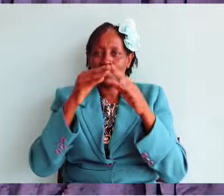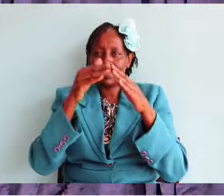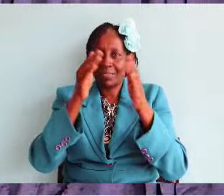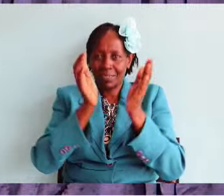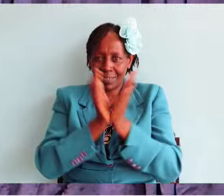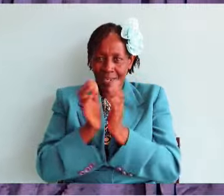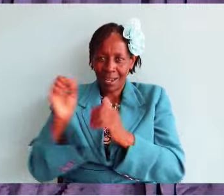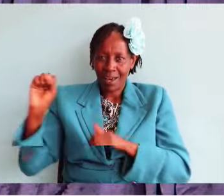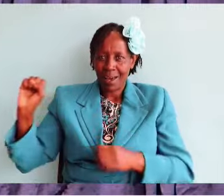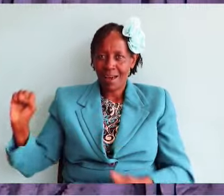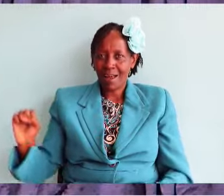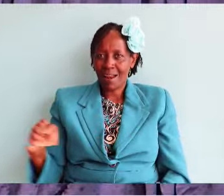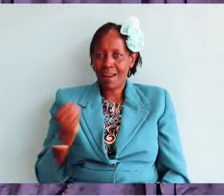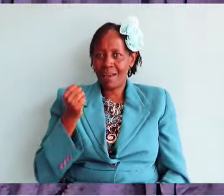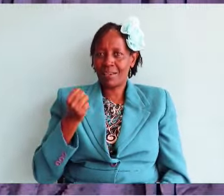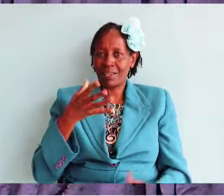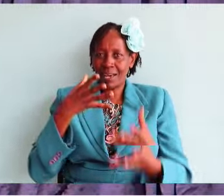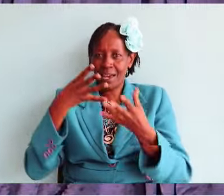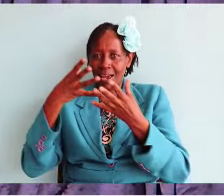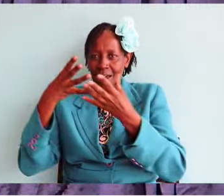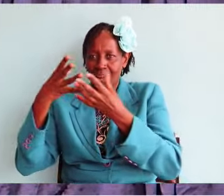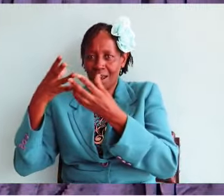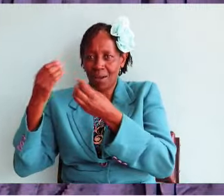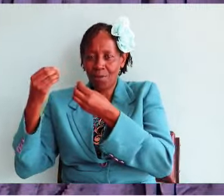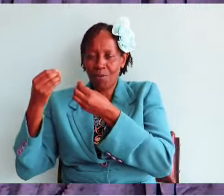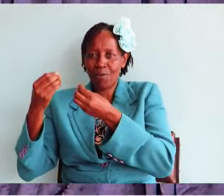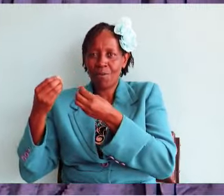go down against the camp.